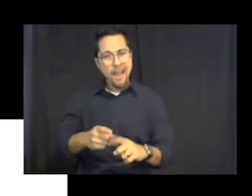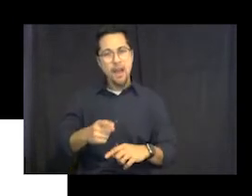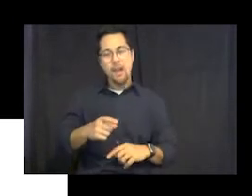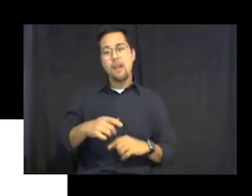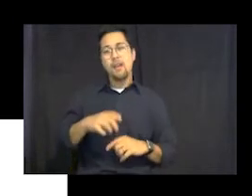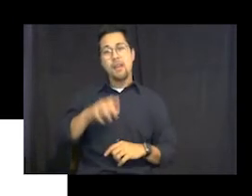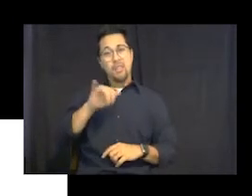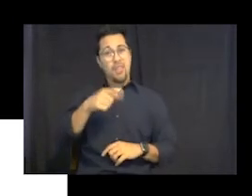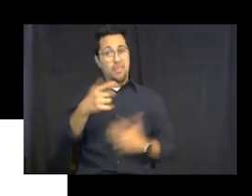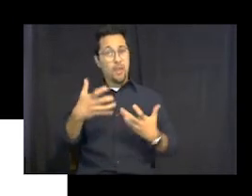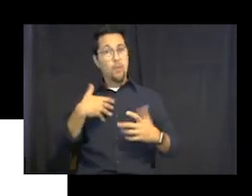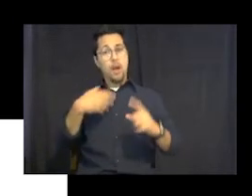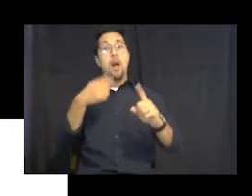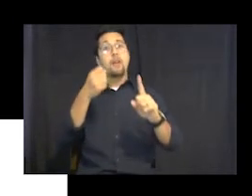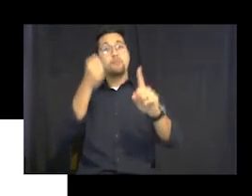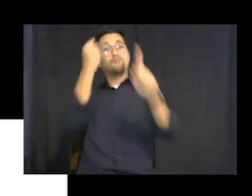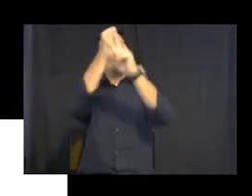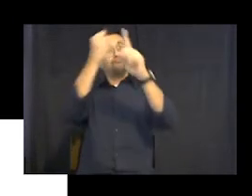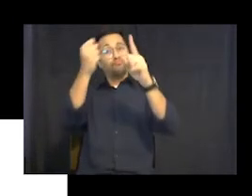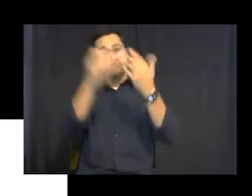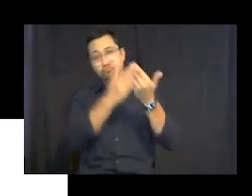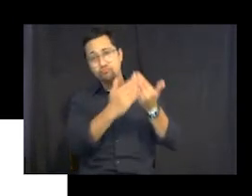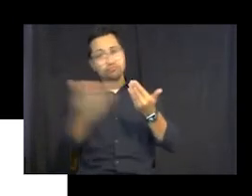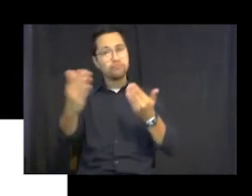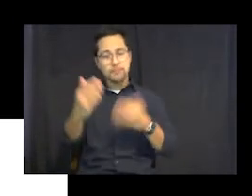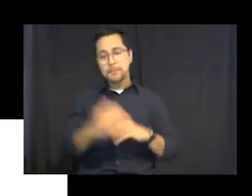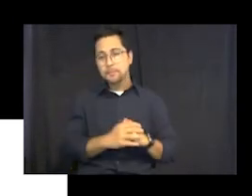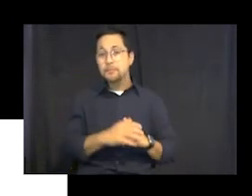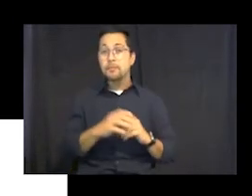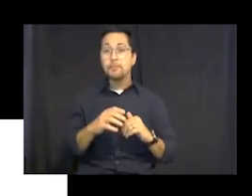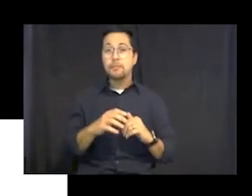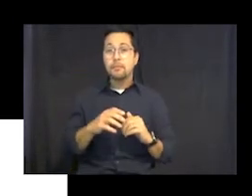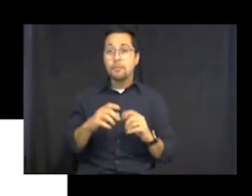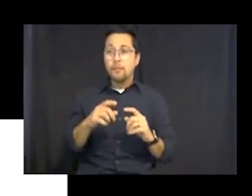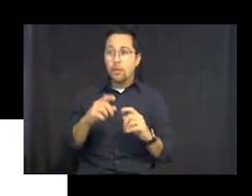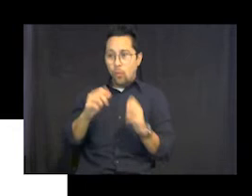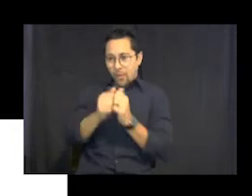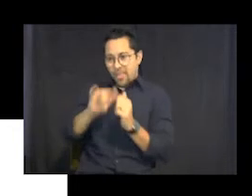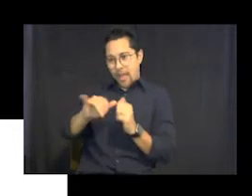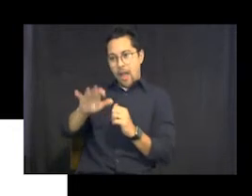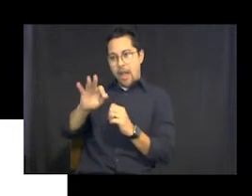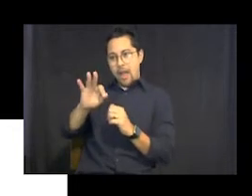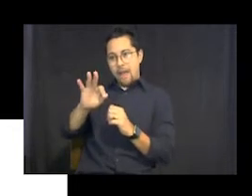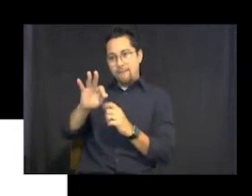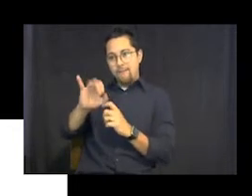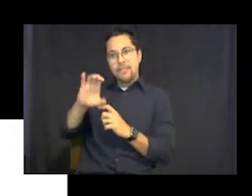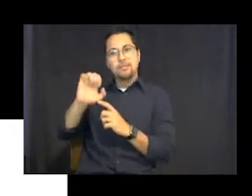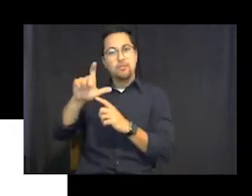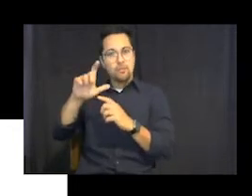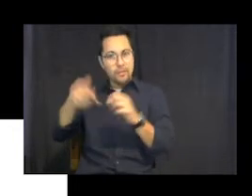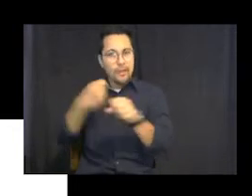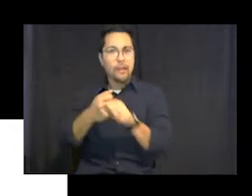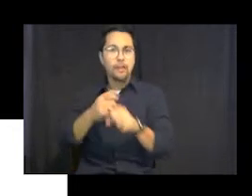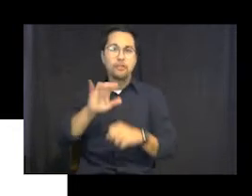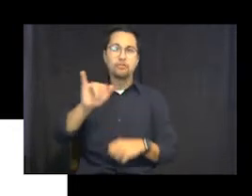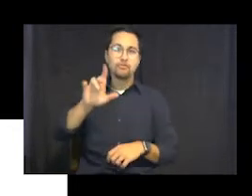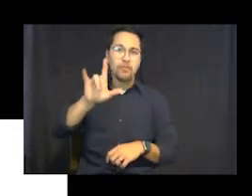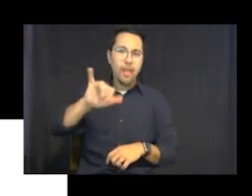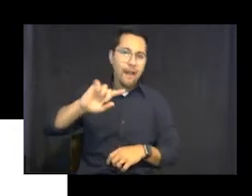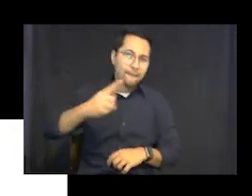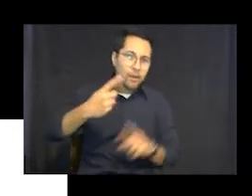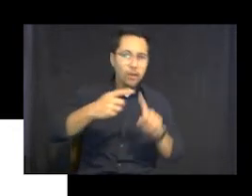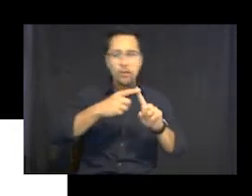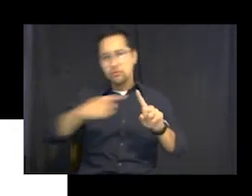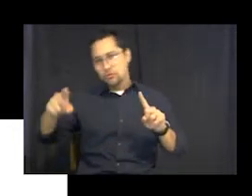achieve throughout their future, and not only that, throughout the fiscal year, which is from July 1st to June 30th of